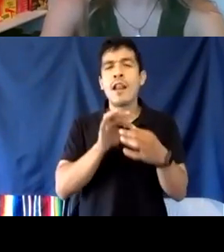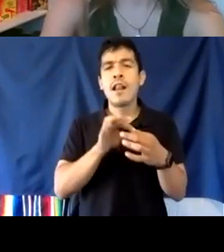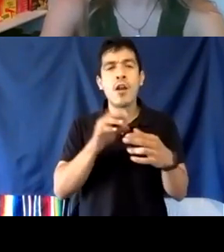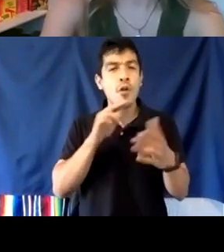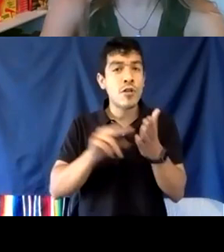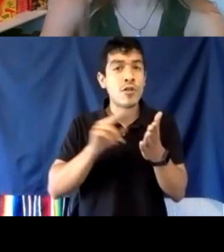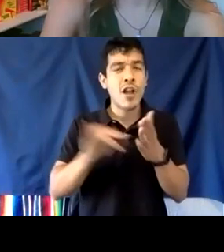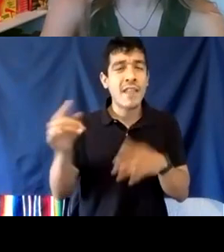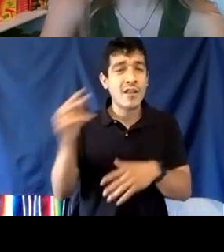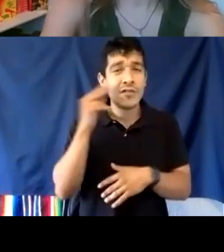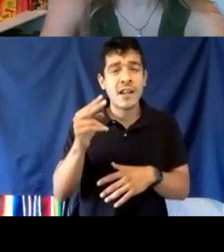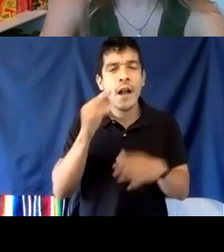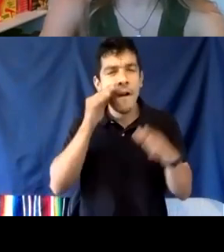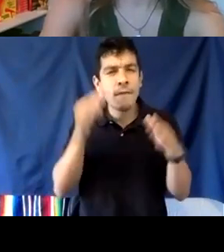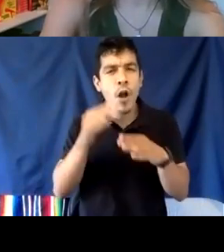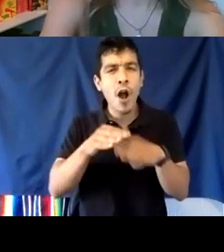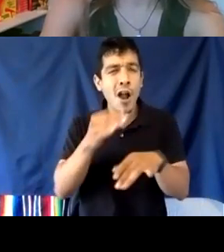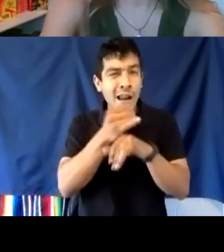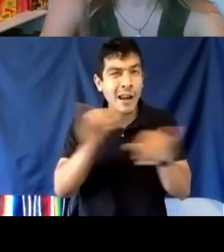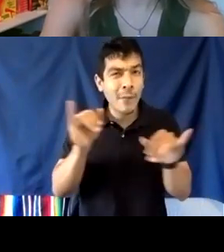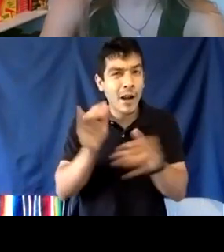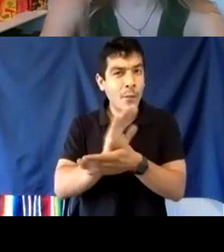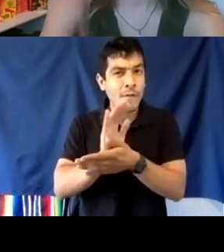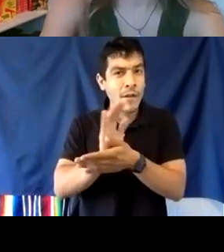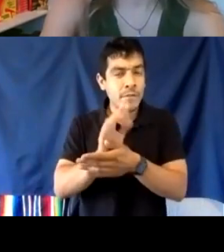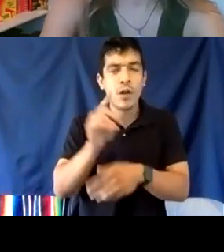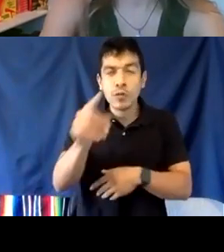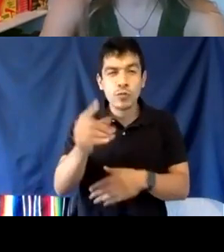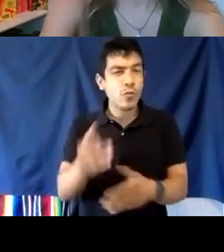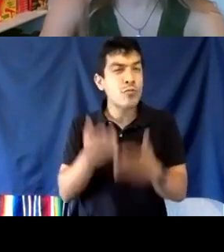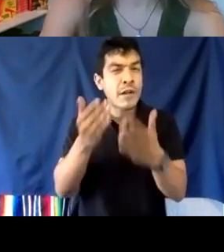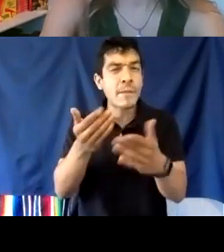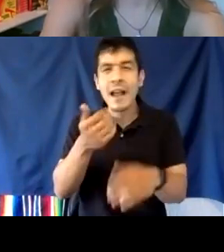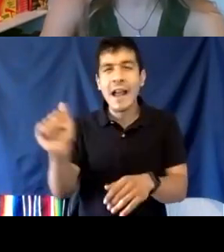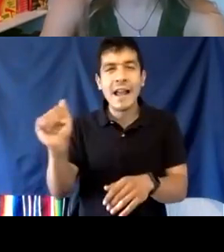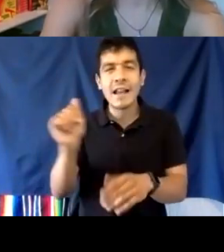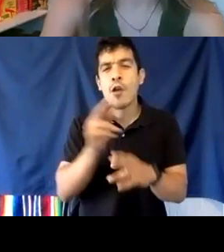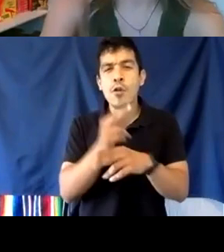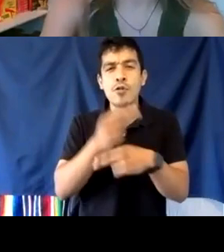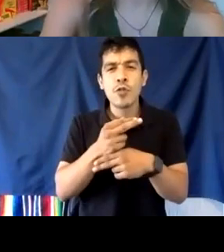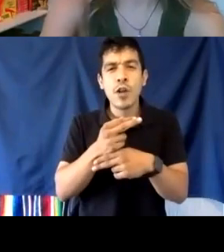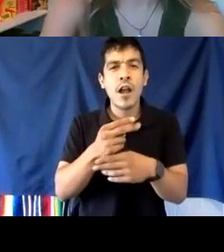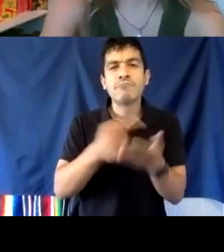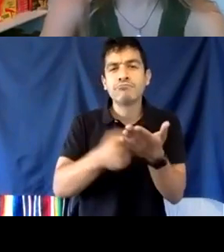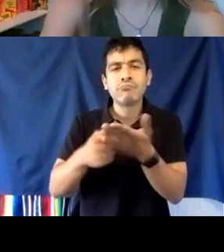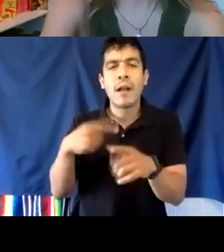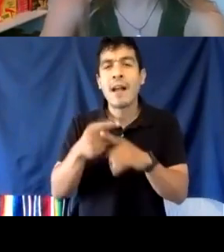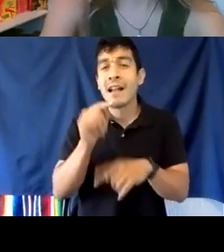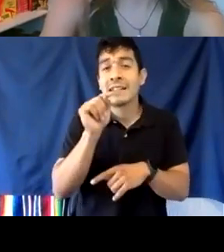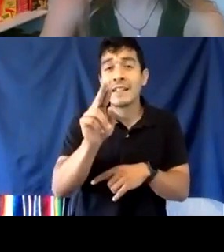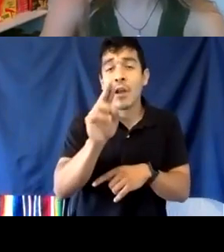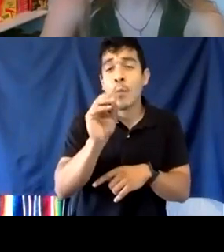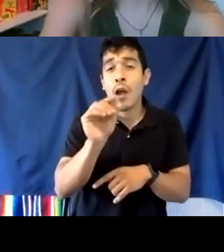to focus on independent films. Would you recommend any resources or research covering TV broadcast and